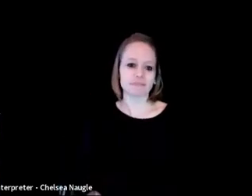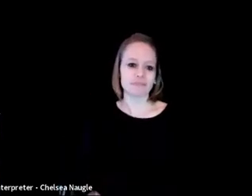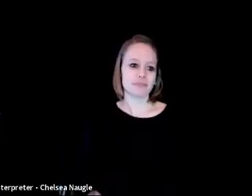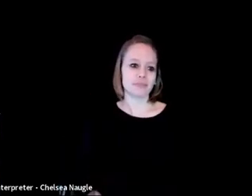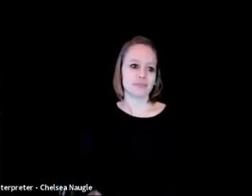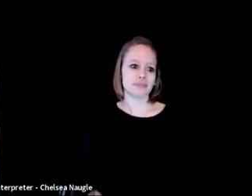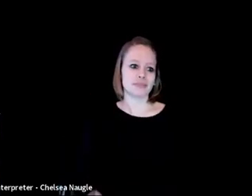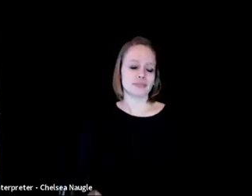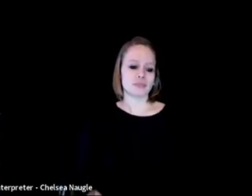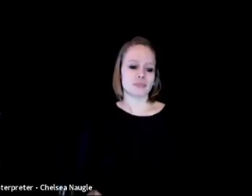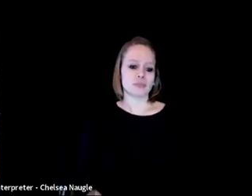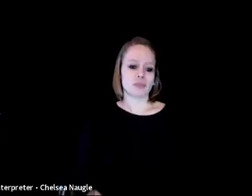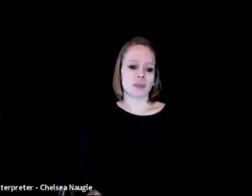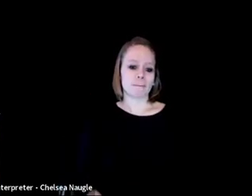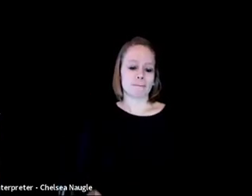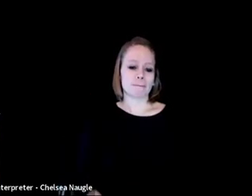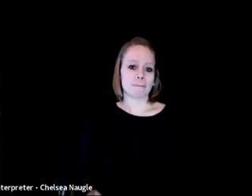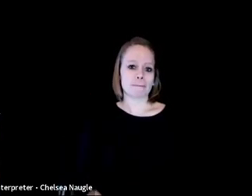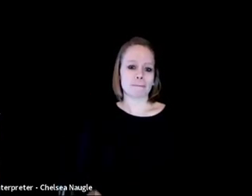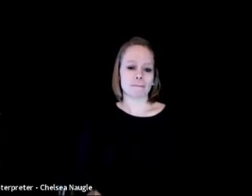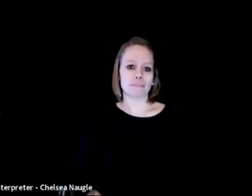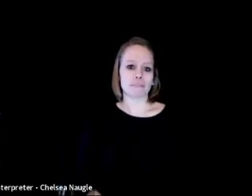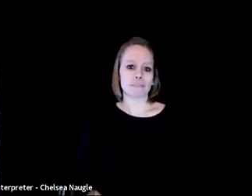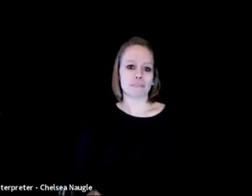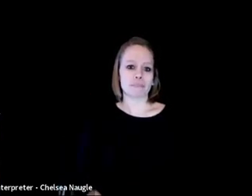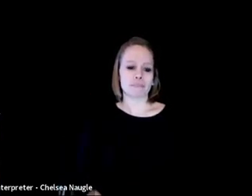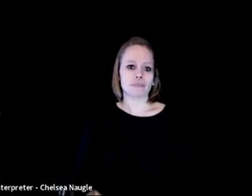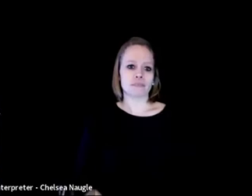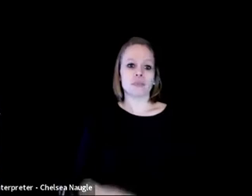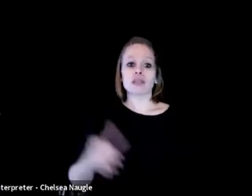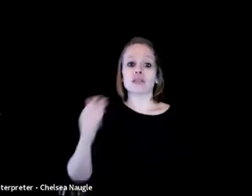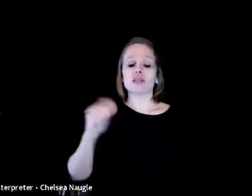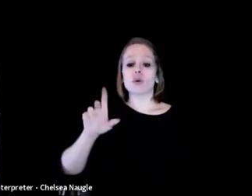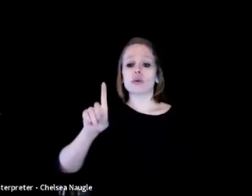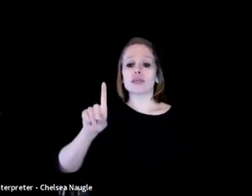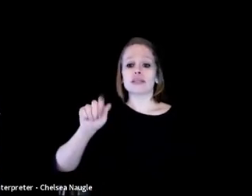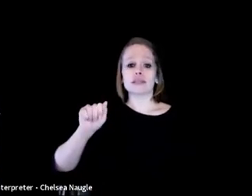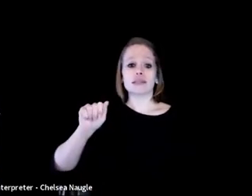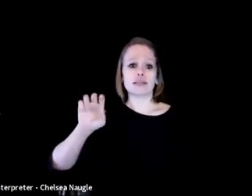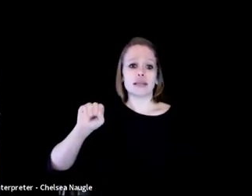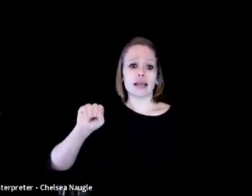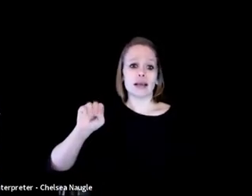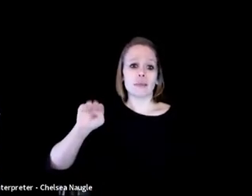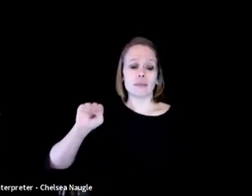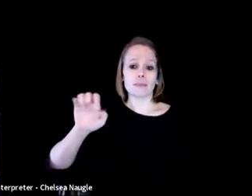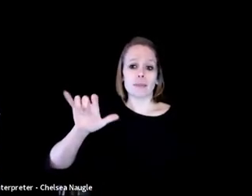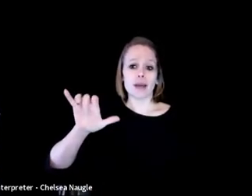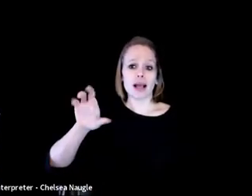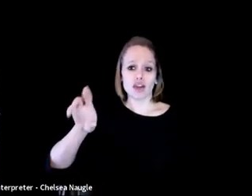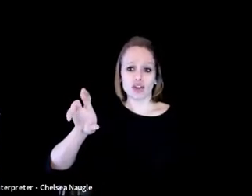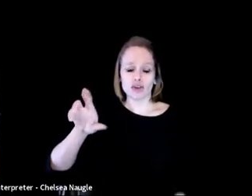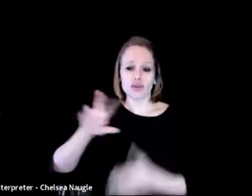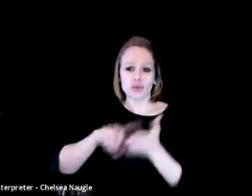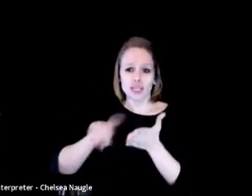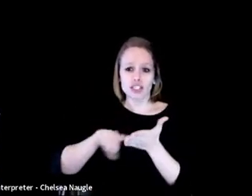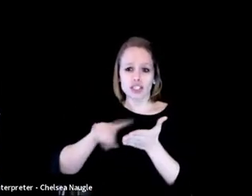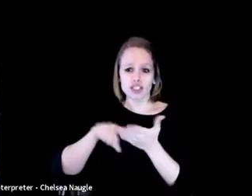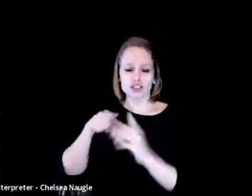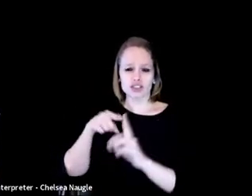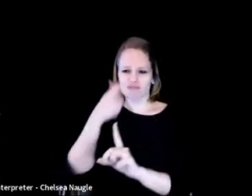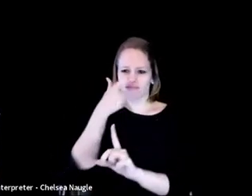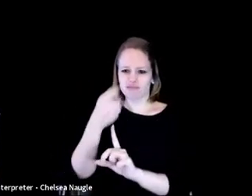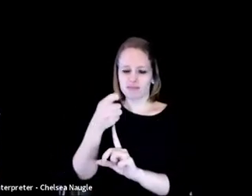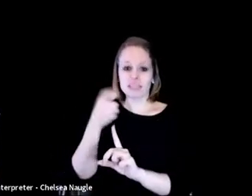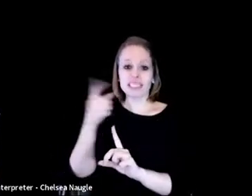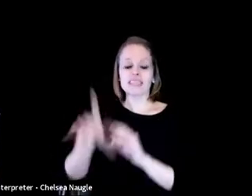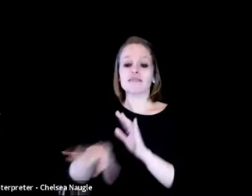And what I think is interesting with the Dammeyer research is that he found three areas where